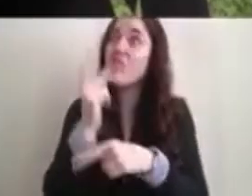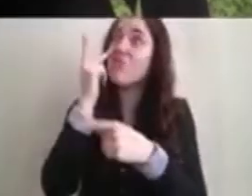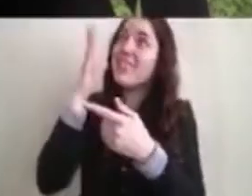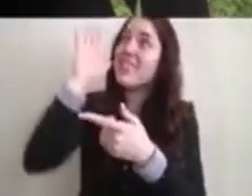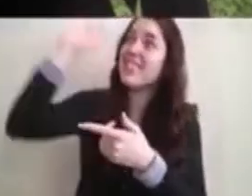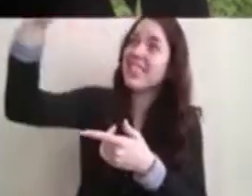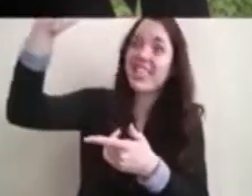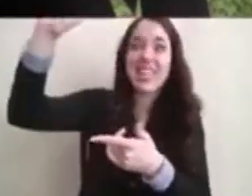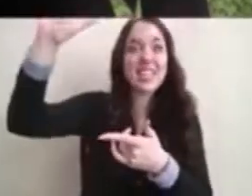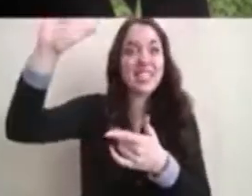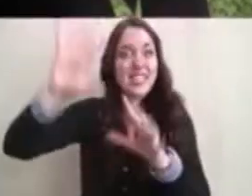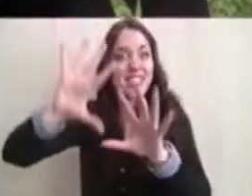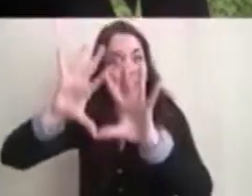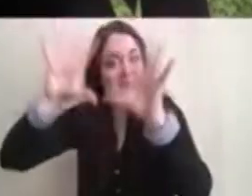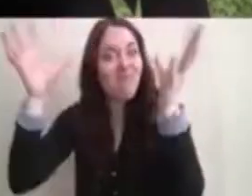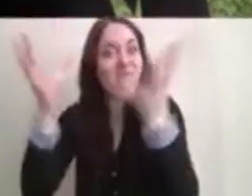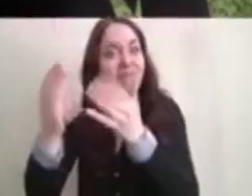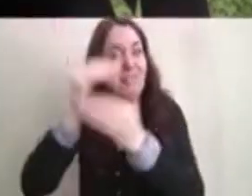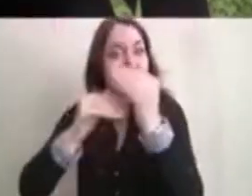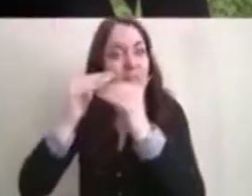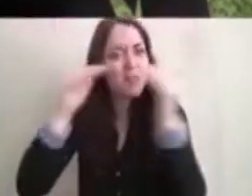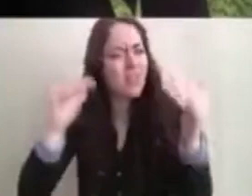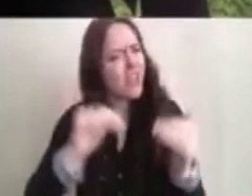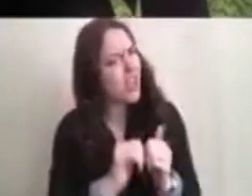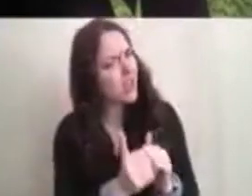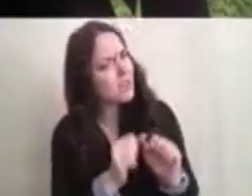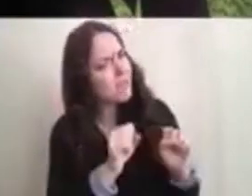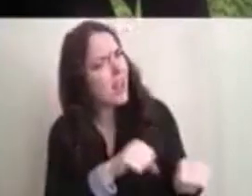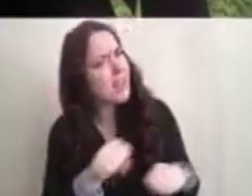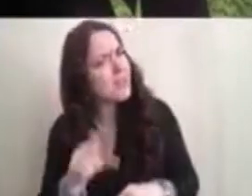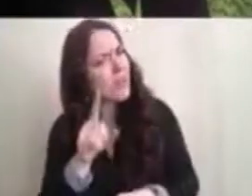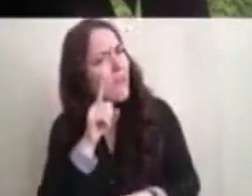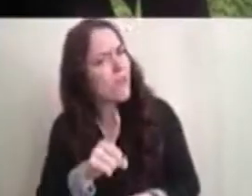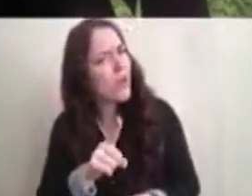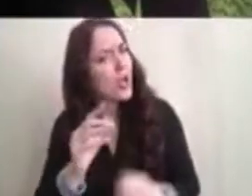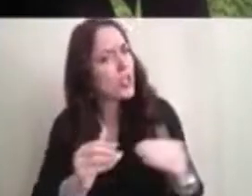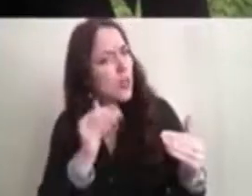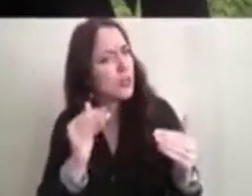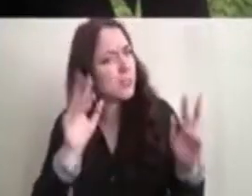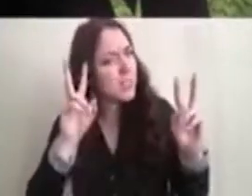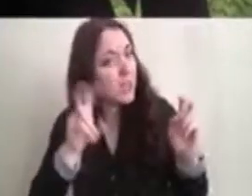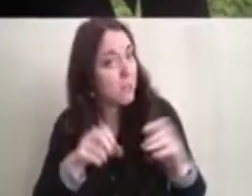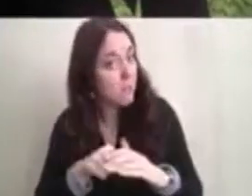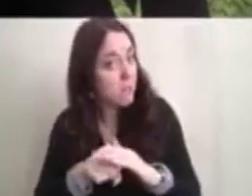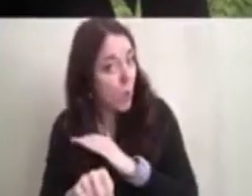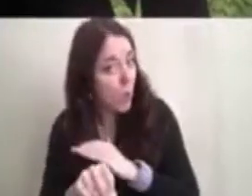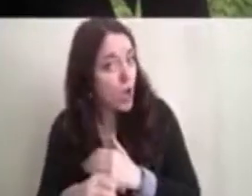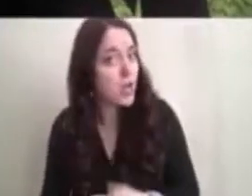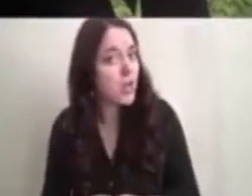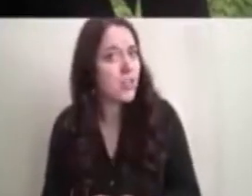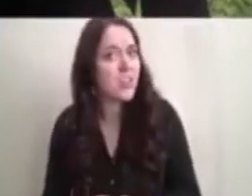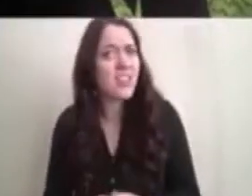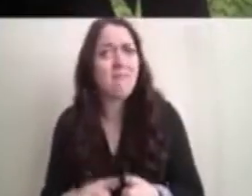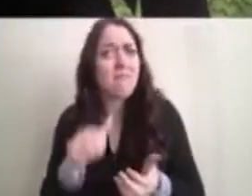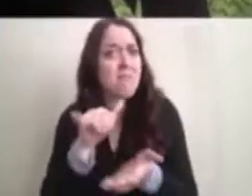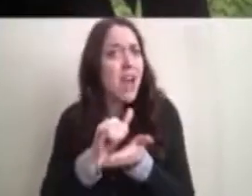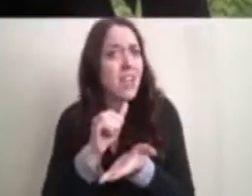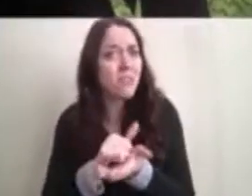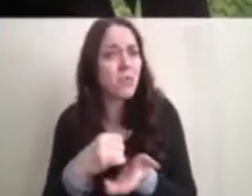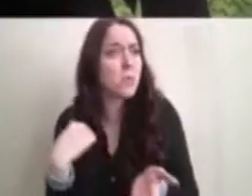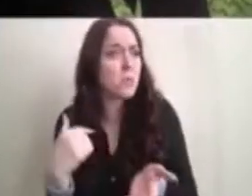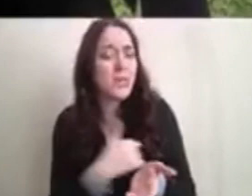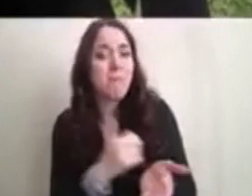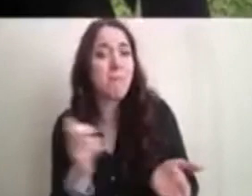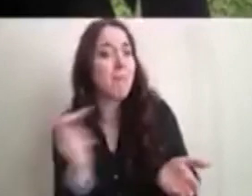it?" Jesus answered, "I assure you, unless someone is born of water and the